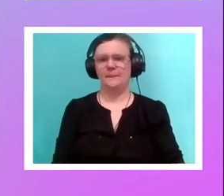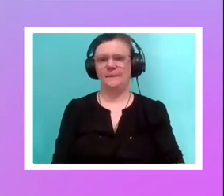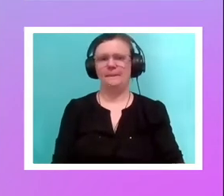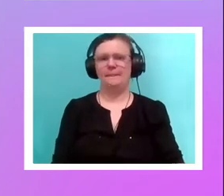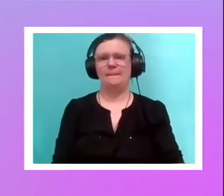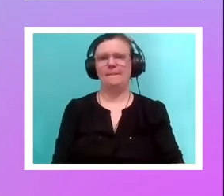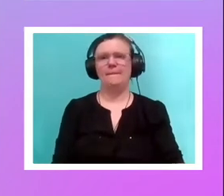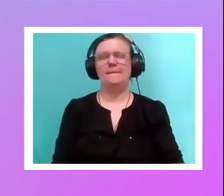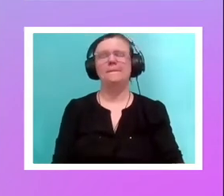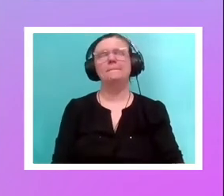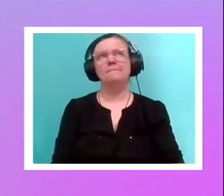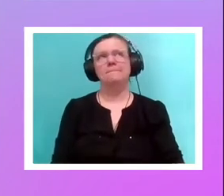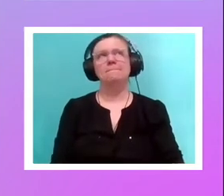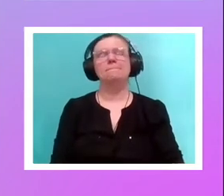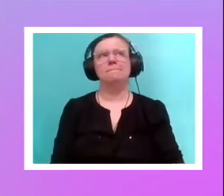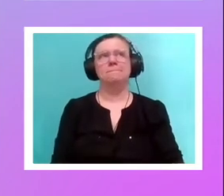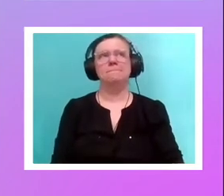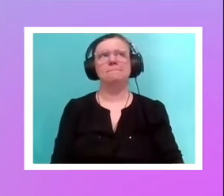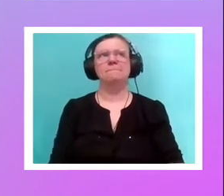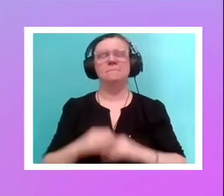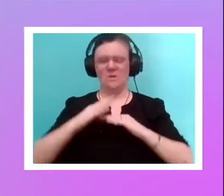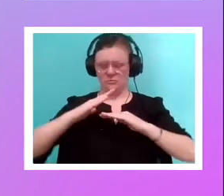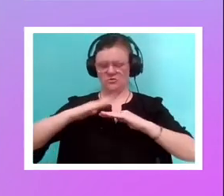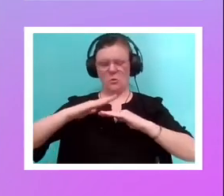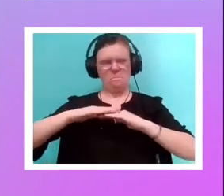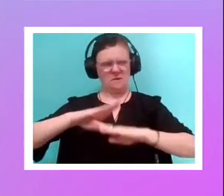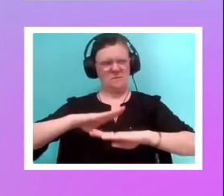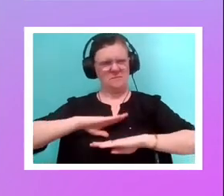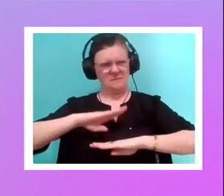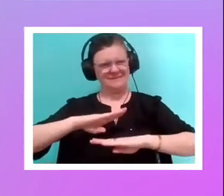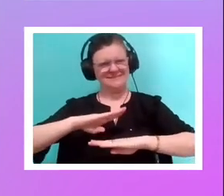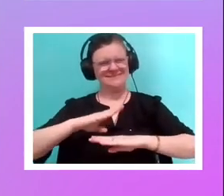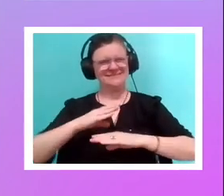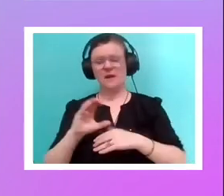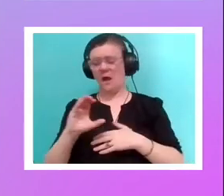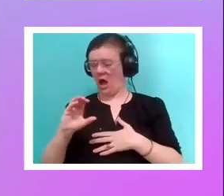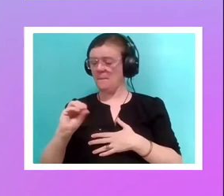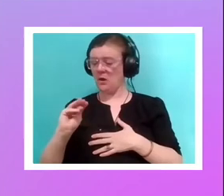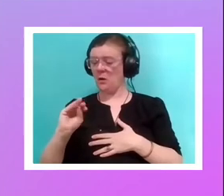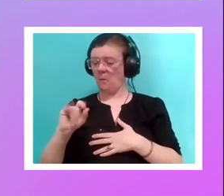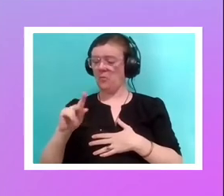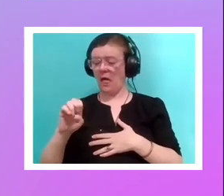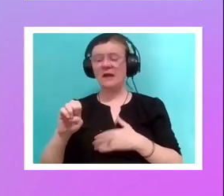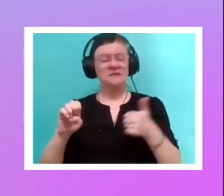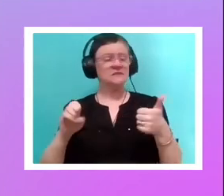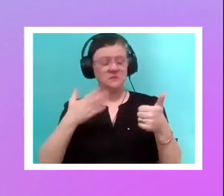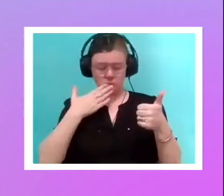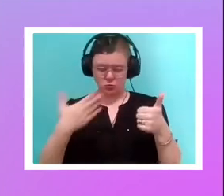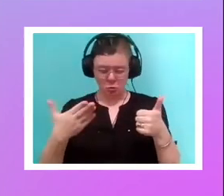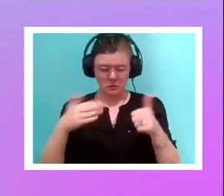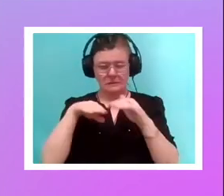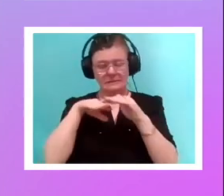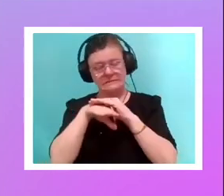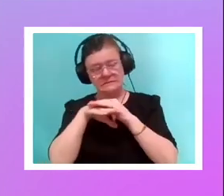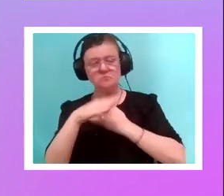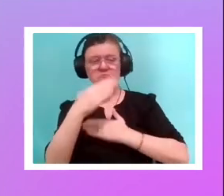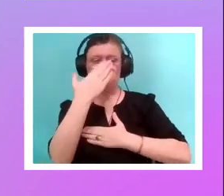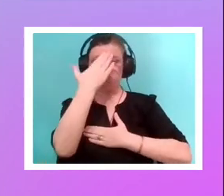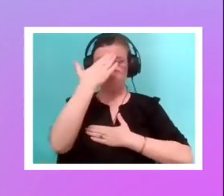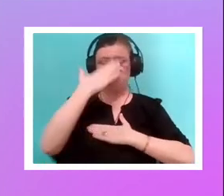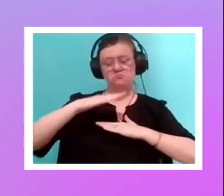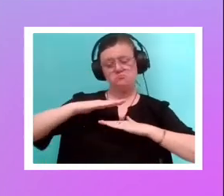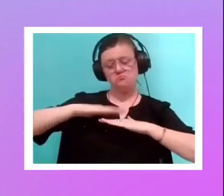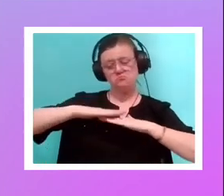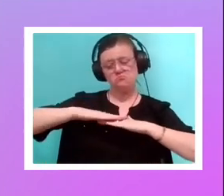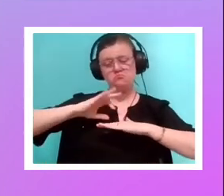I want to talk a bit about going beyond compliance, though, because compliance is a great way of raising awareness of accessibility and setting a